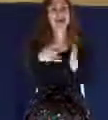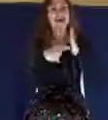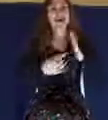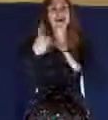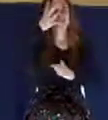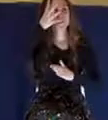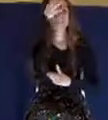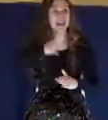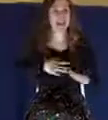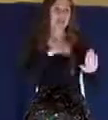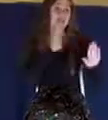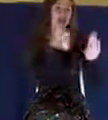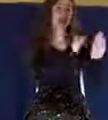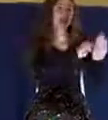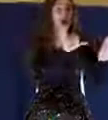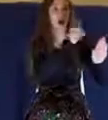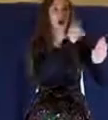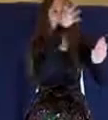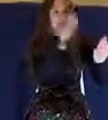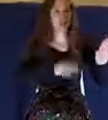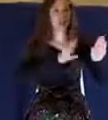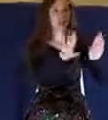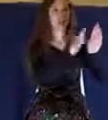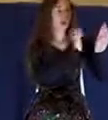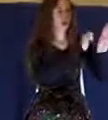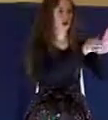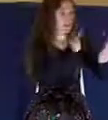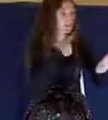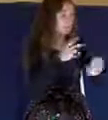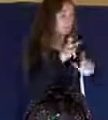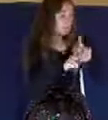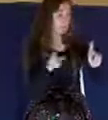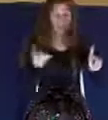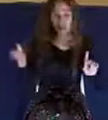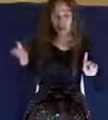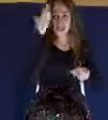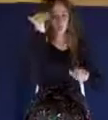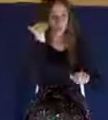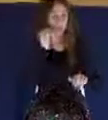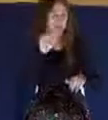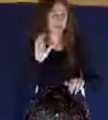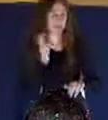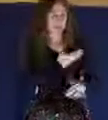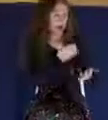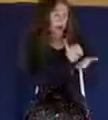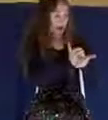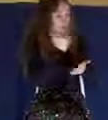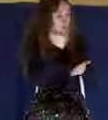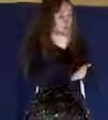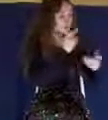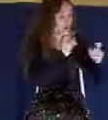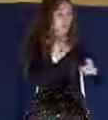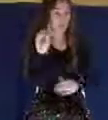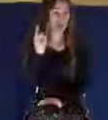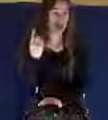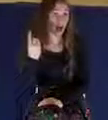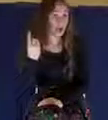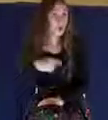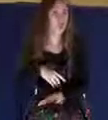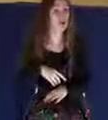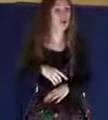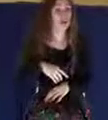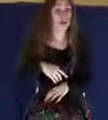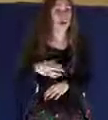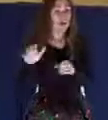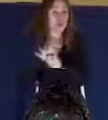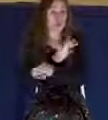answered the door and he said, you know, the people in Korea need our help. If you just give $1, Kim Soo can feed his wife and 12 kids. They can have